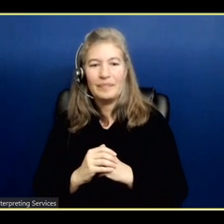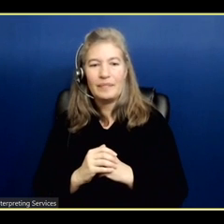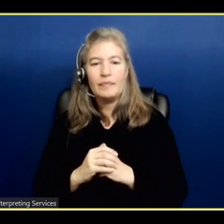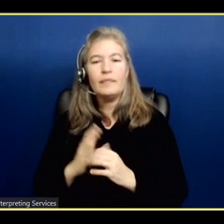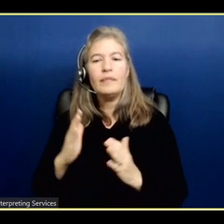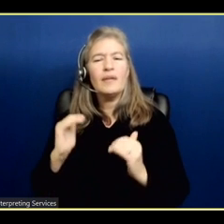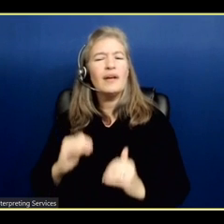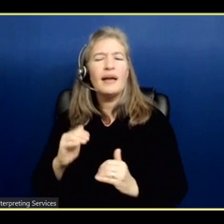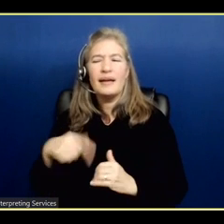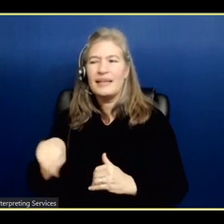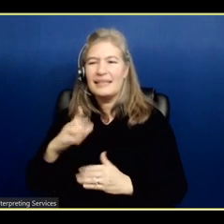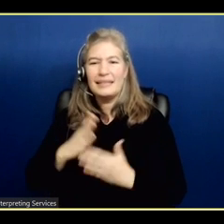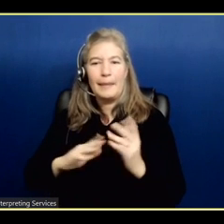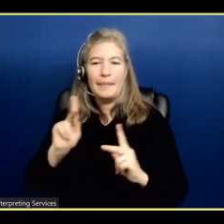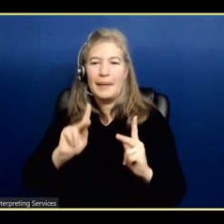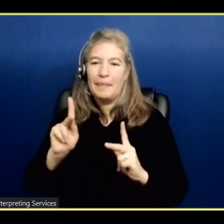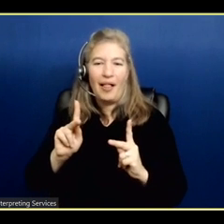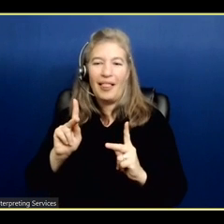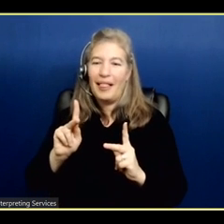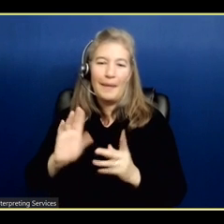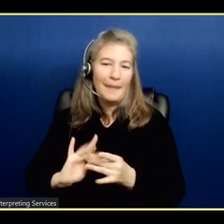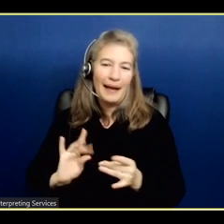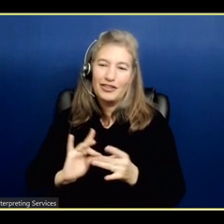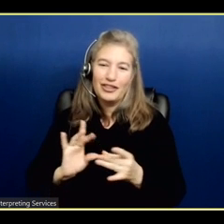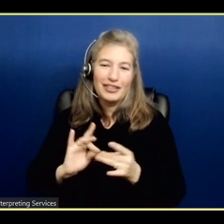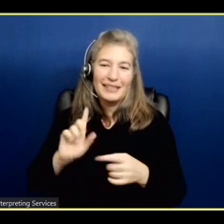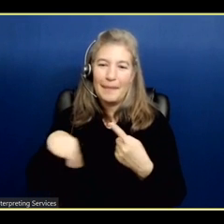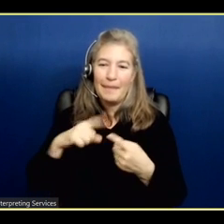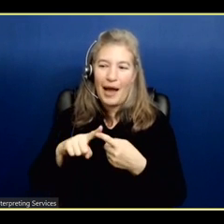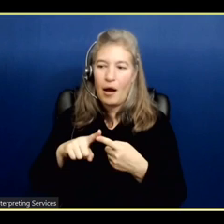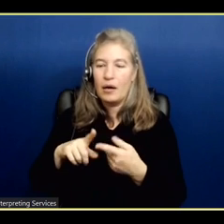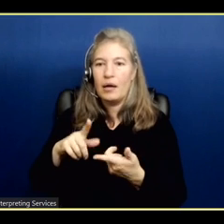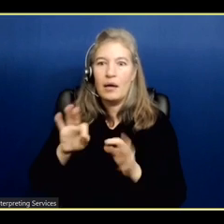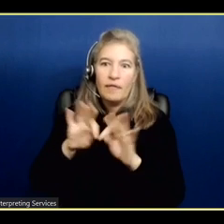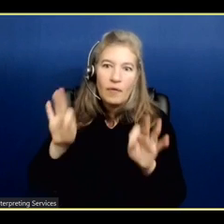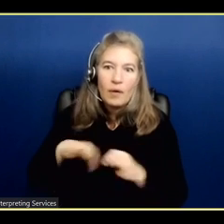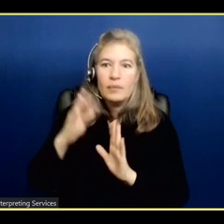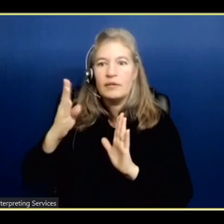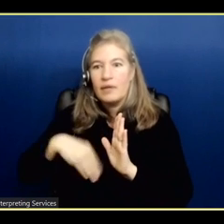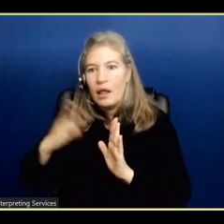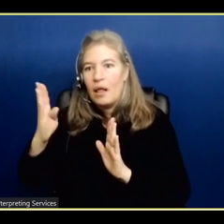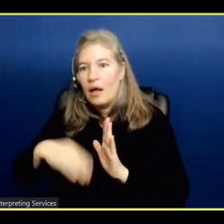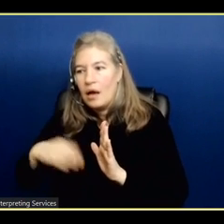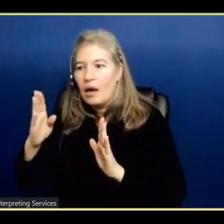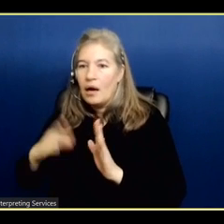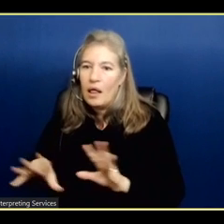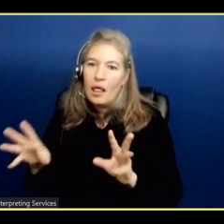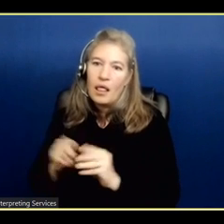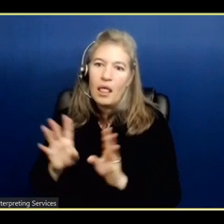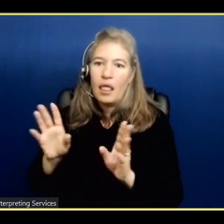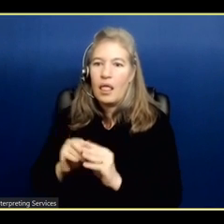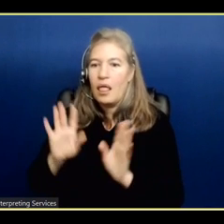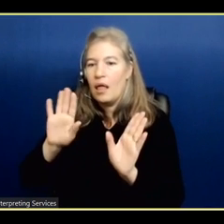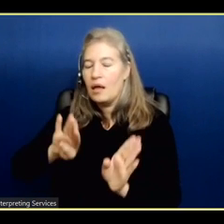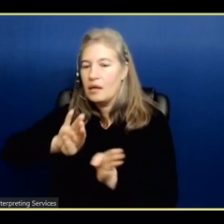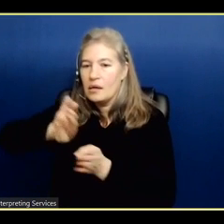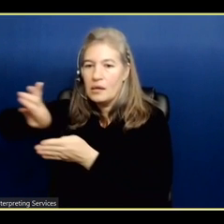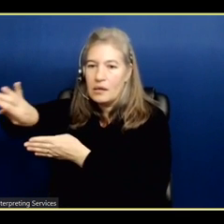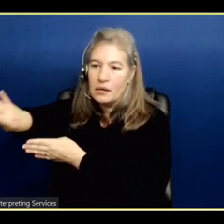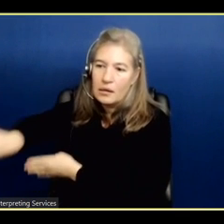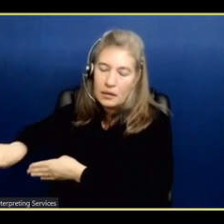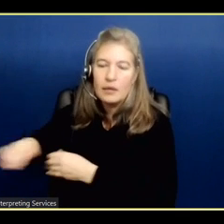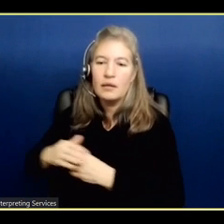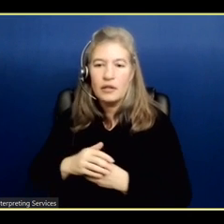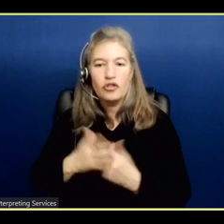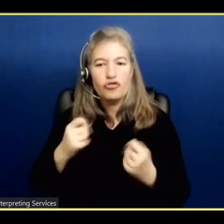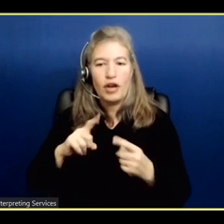we are sometimes? So for example, we awarded 40 plus new grants last month before this crisis, and we're accelerating the